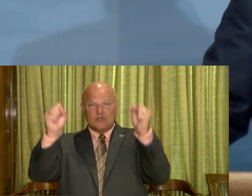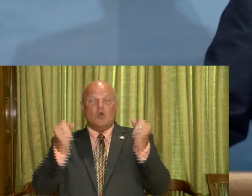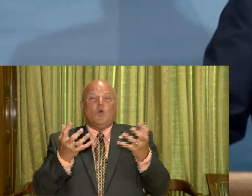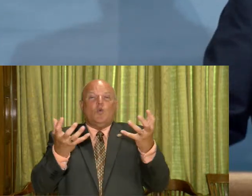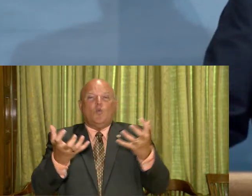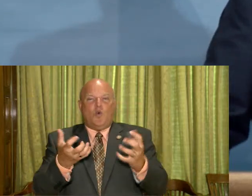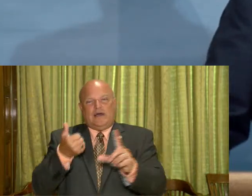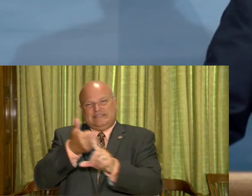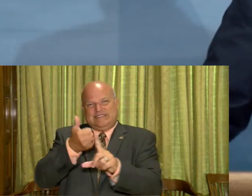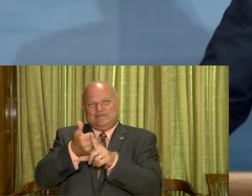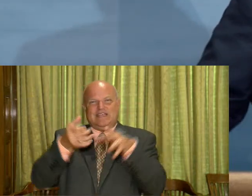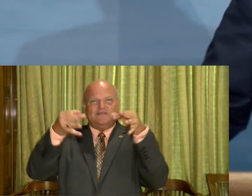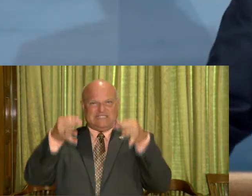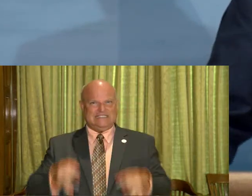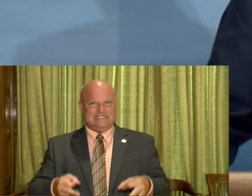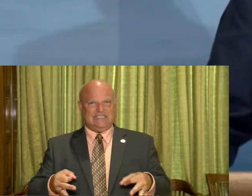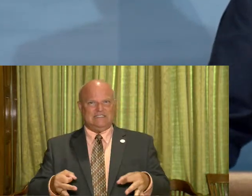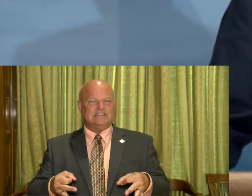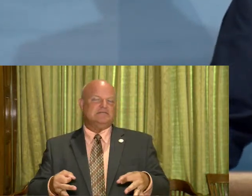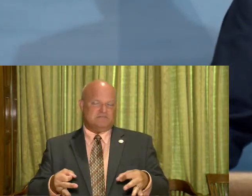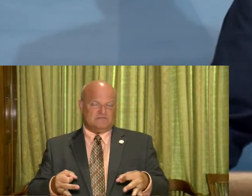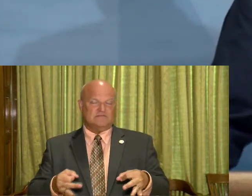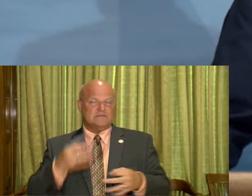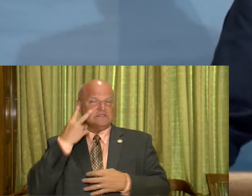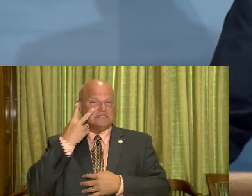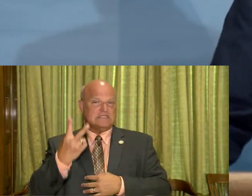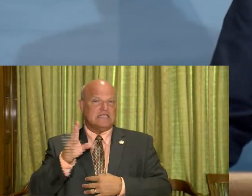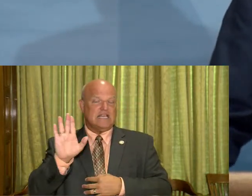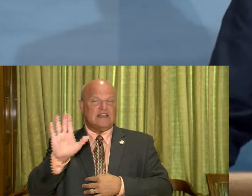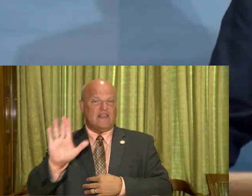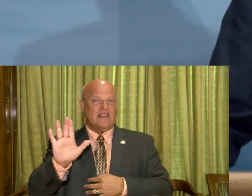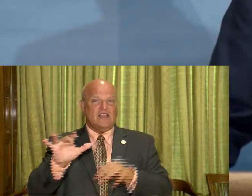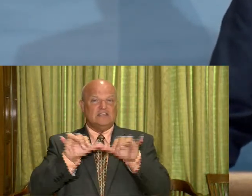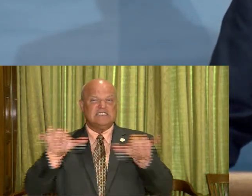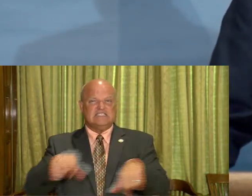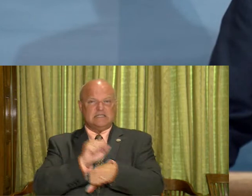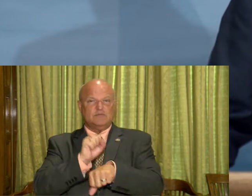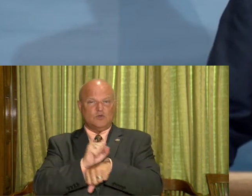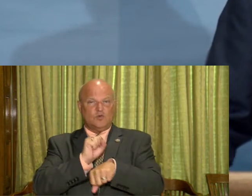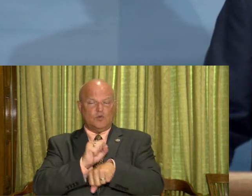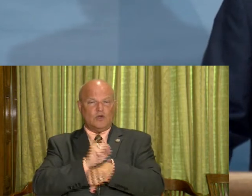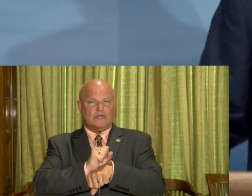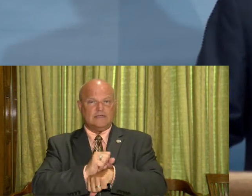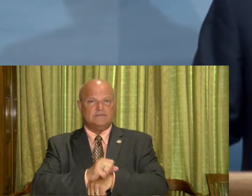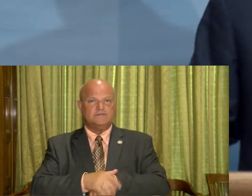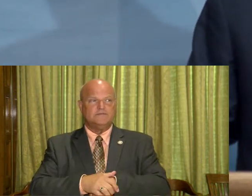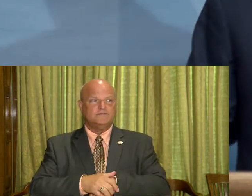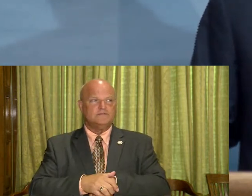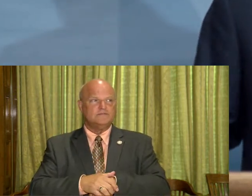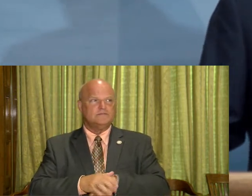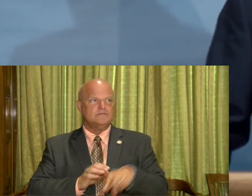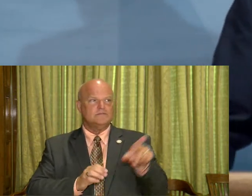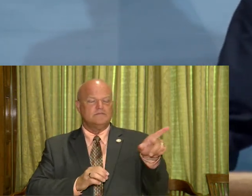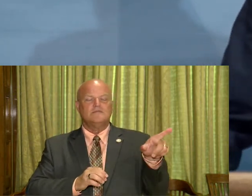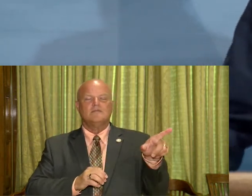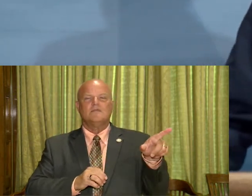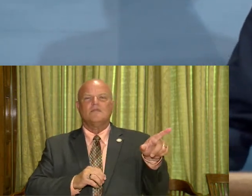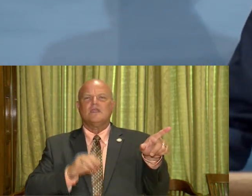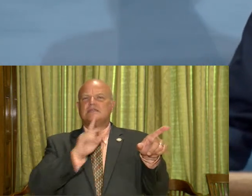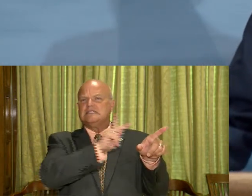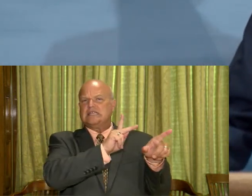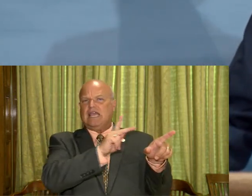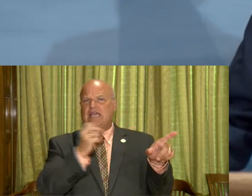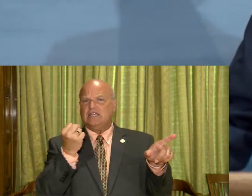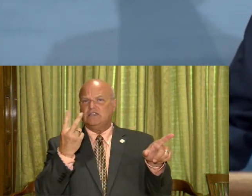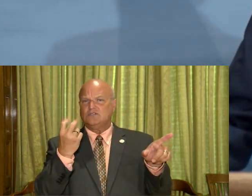just see it fundamental for this system to work. And just to clarify, this will be for